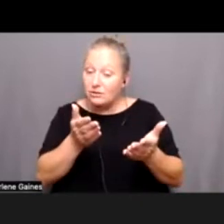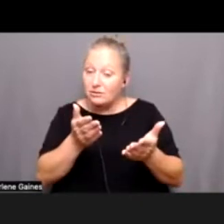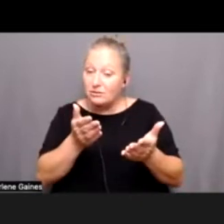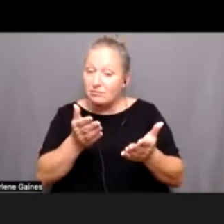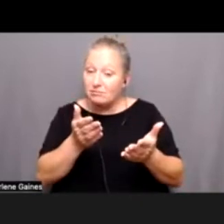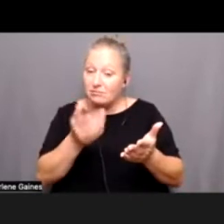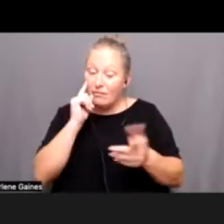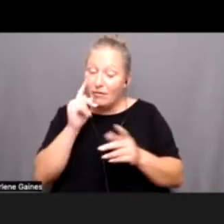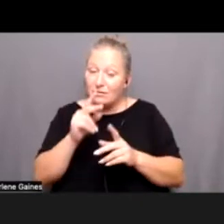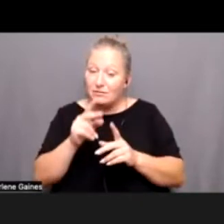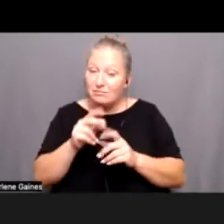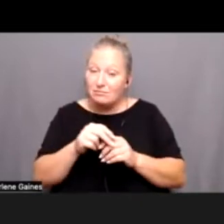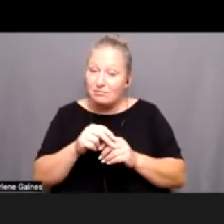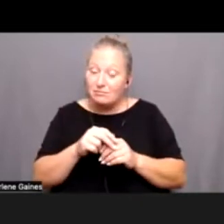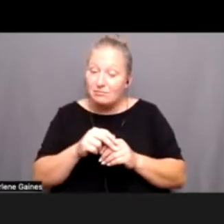of that for this item.